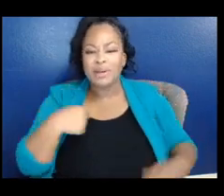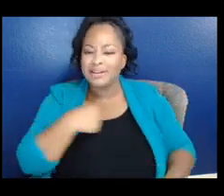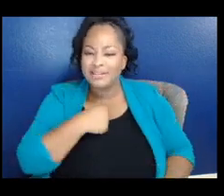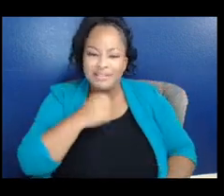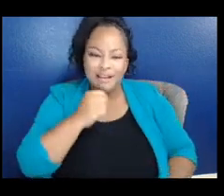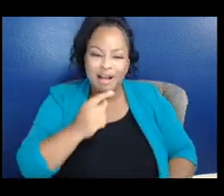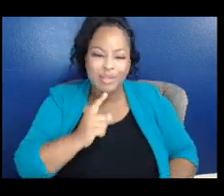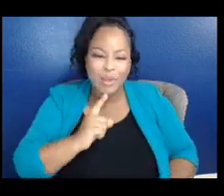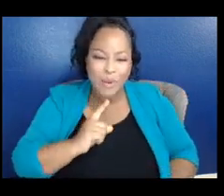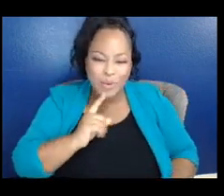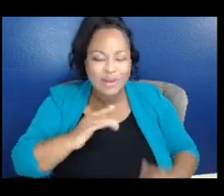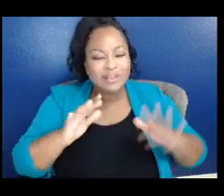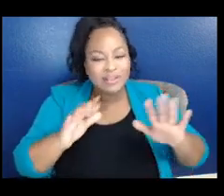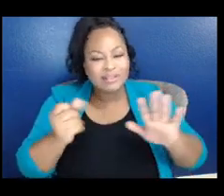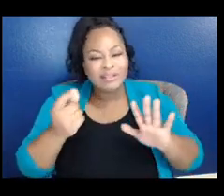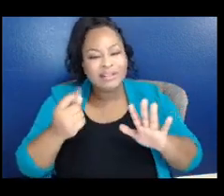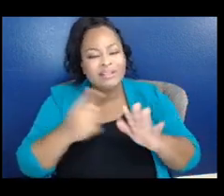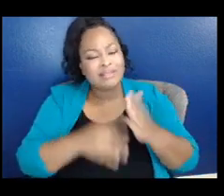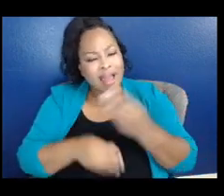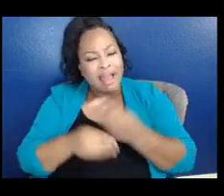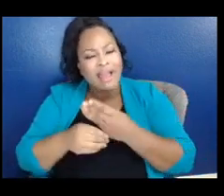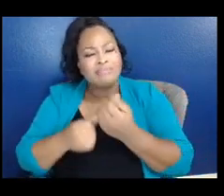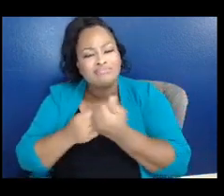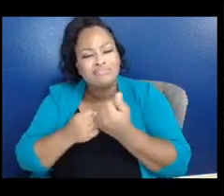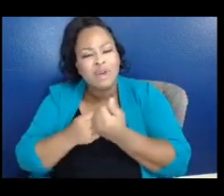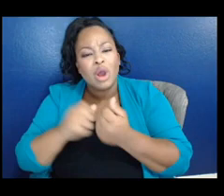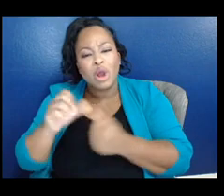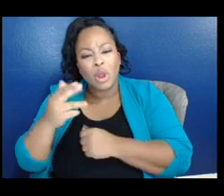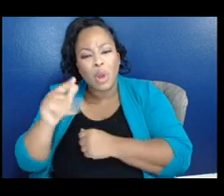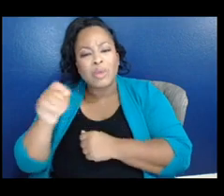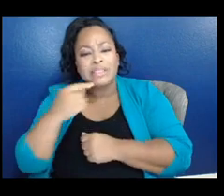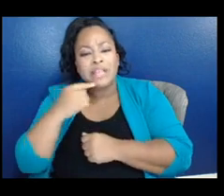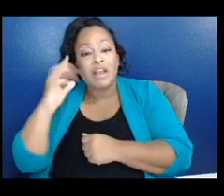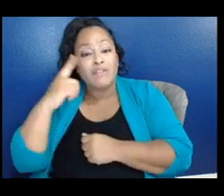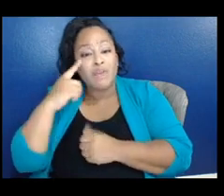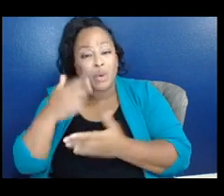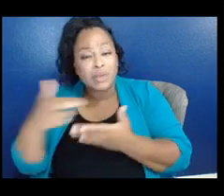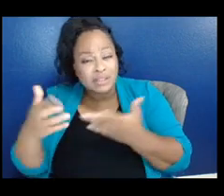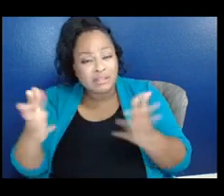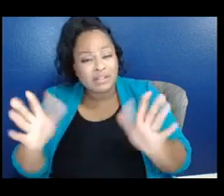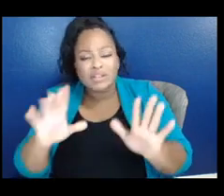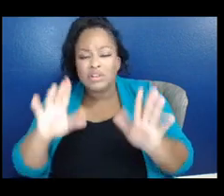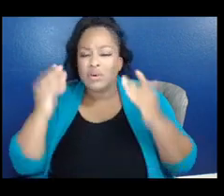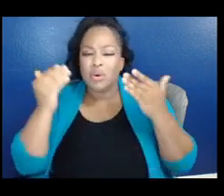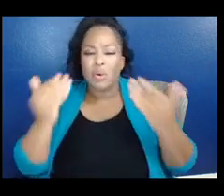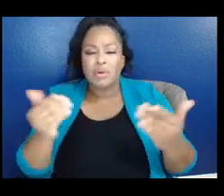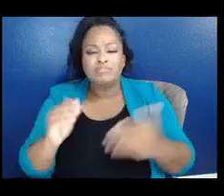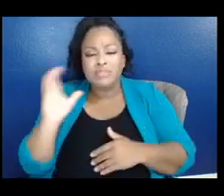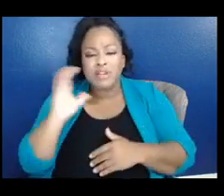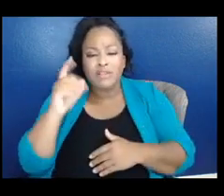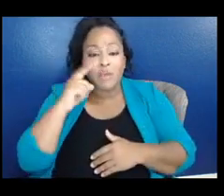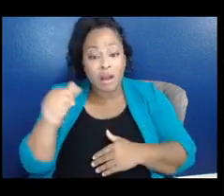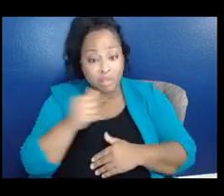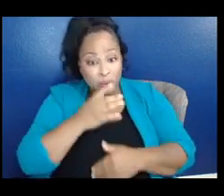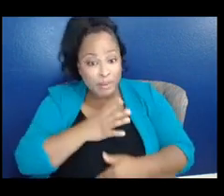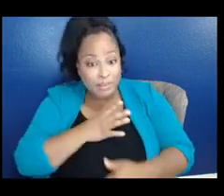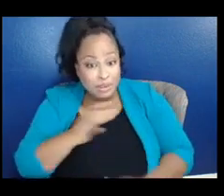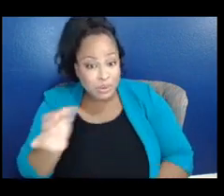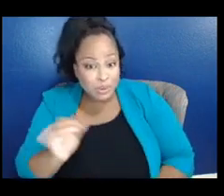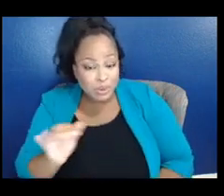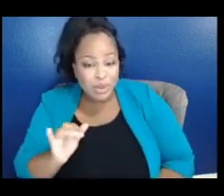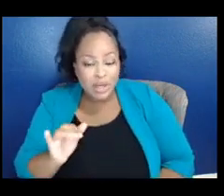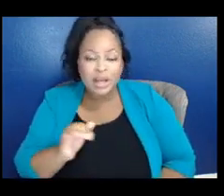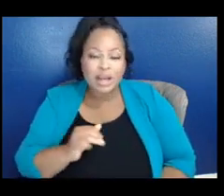weren't alone. So just piggybacking off of what Chloe said in terms of seeking out resources, just be mindful of seeking out other